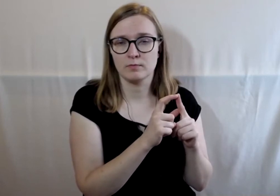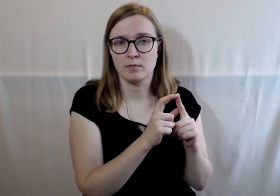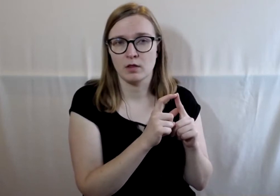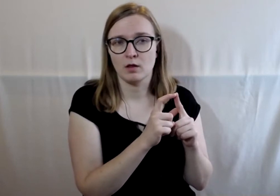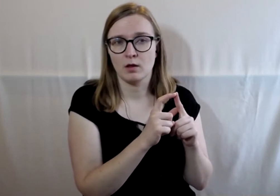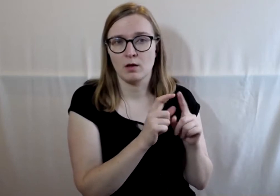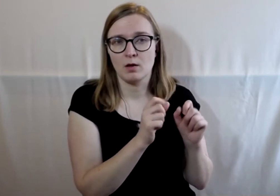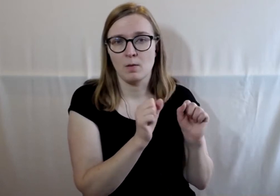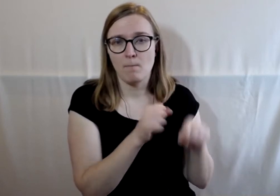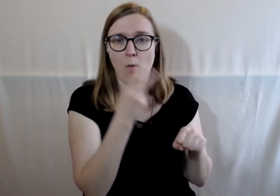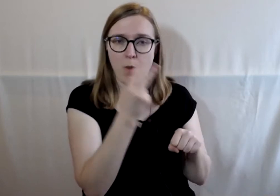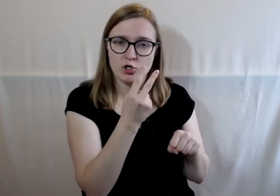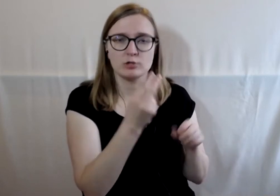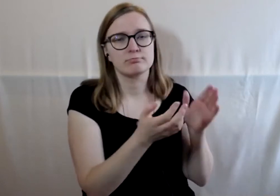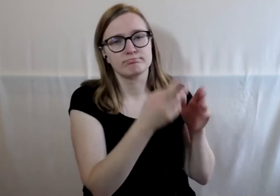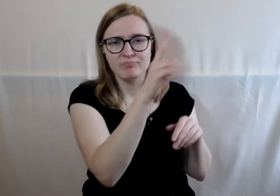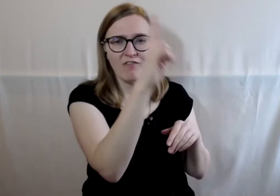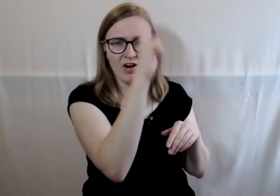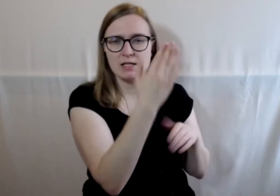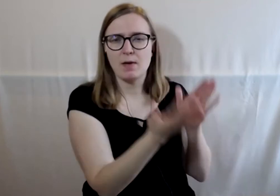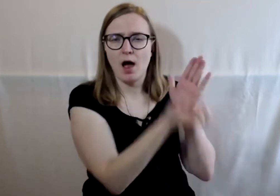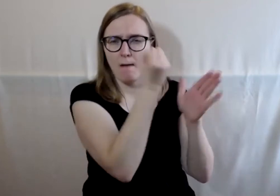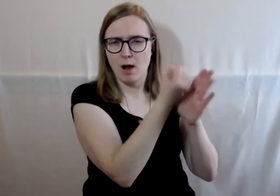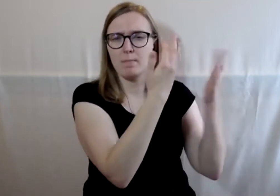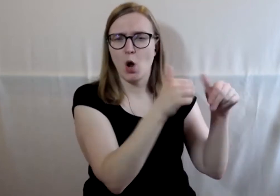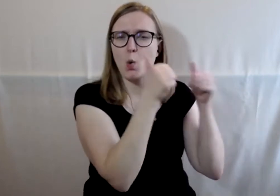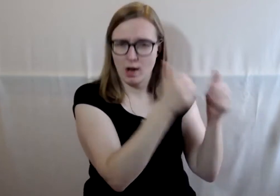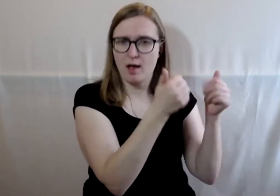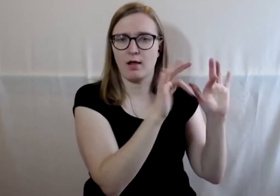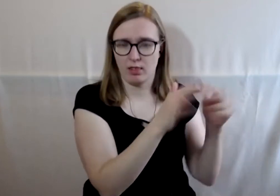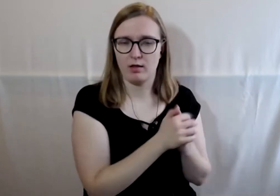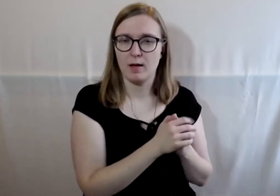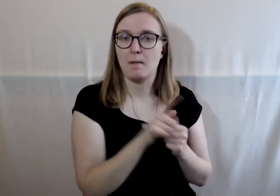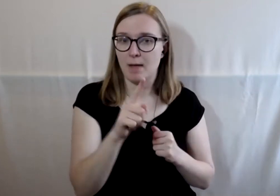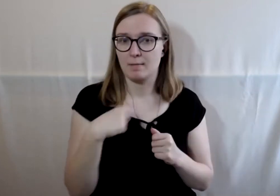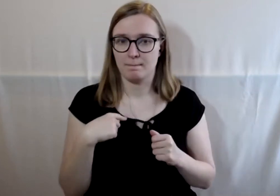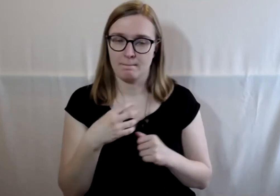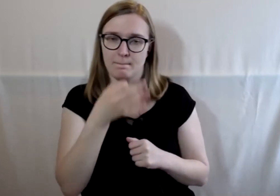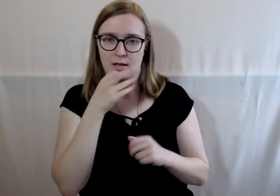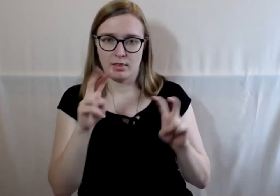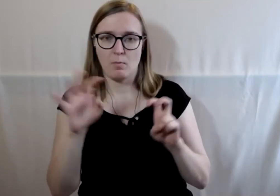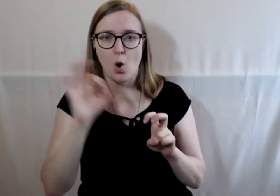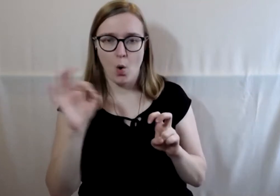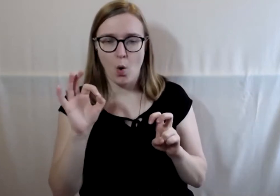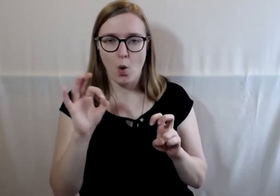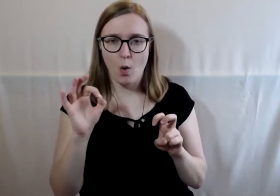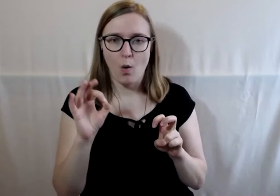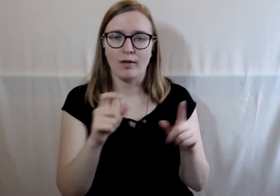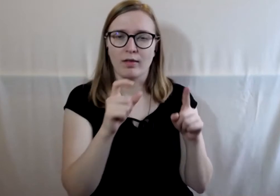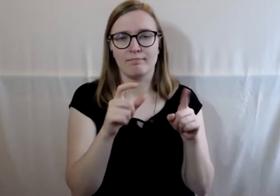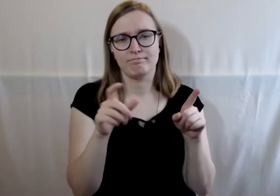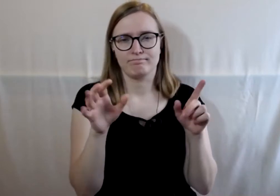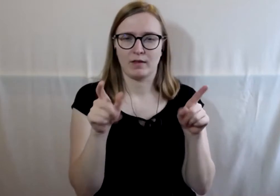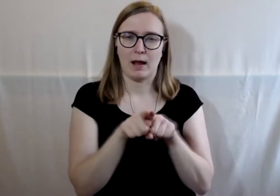But another thing is alignment, because all curriculum is connected in every country. So sometimes when you see in